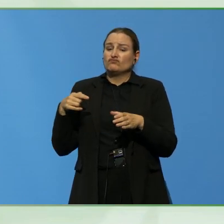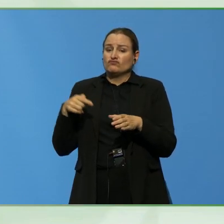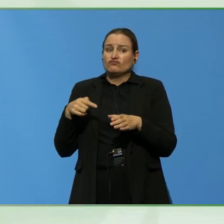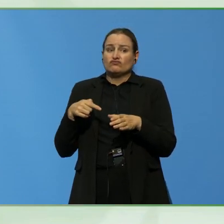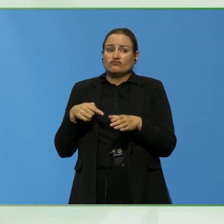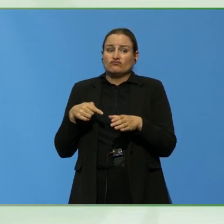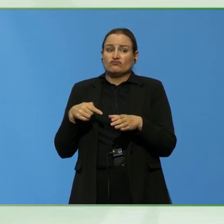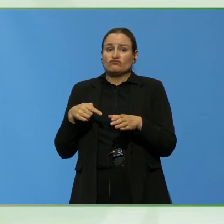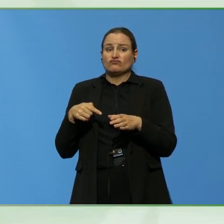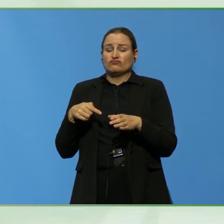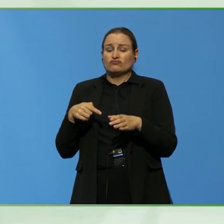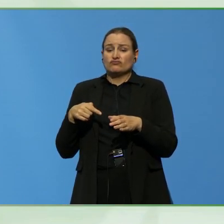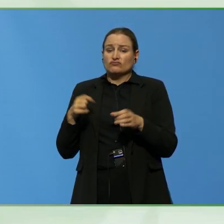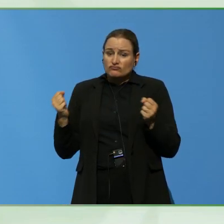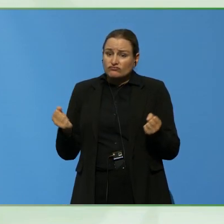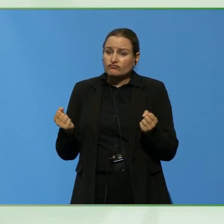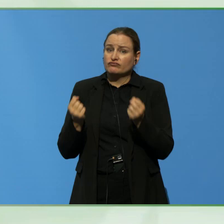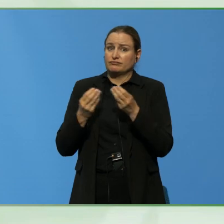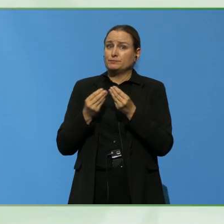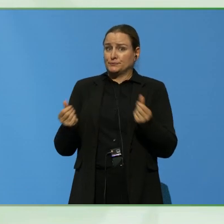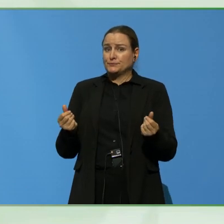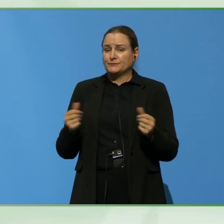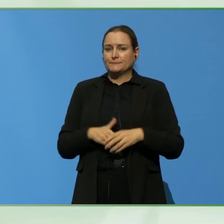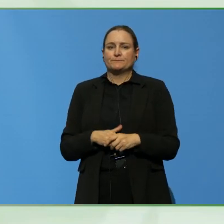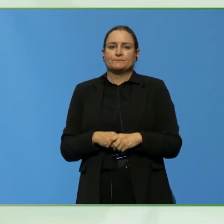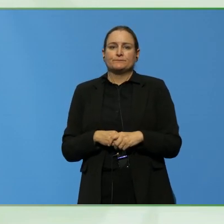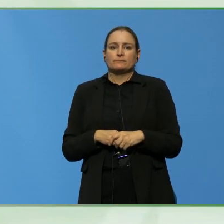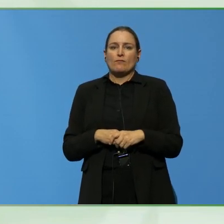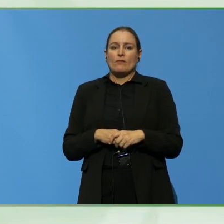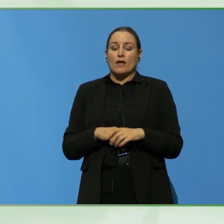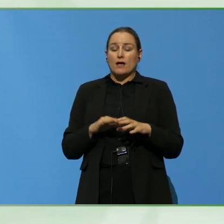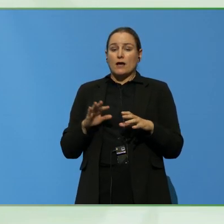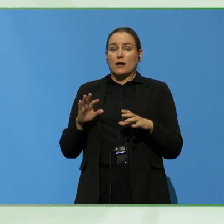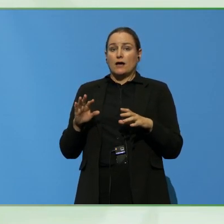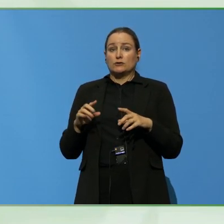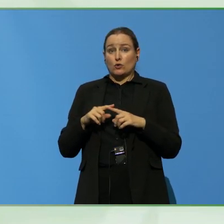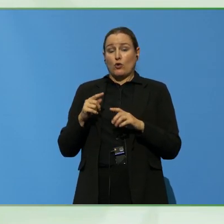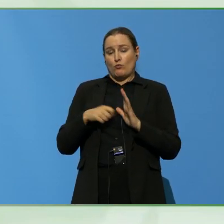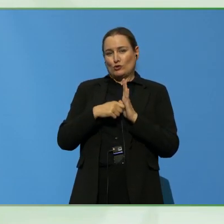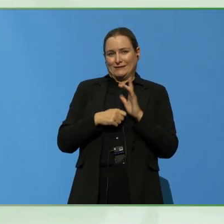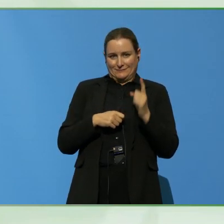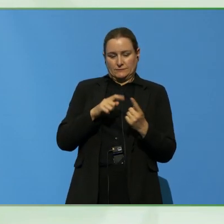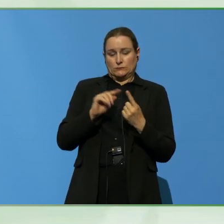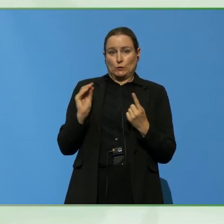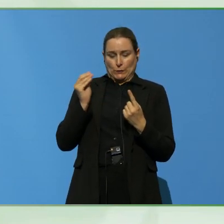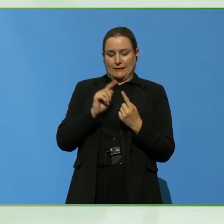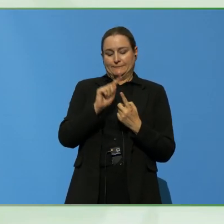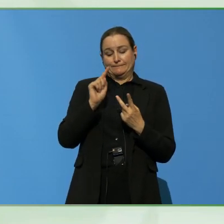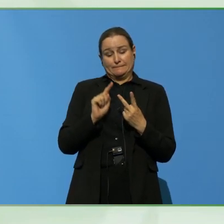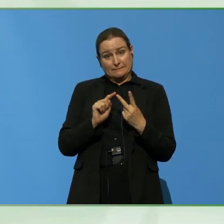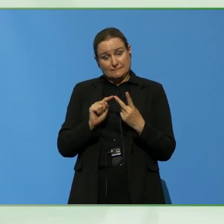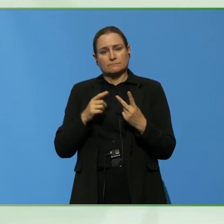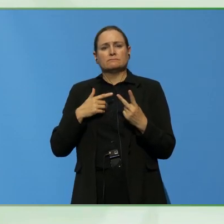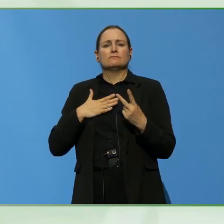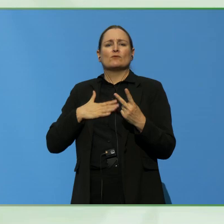solution. And as I said, the second pillar of the project is to change the mindset. And